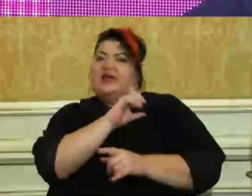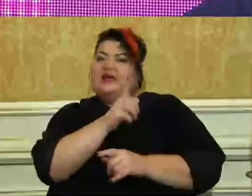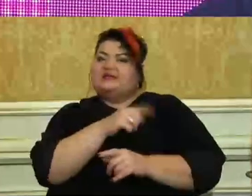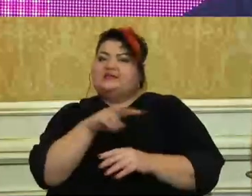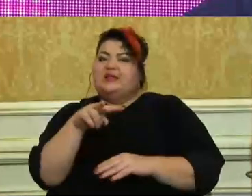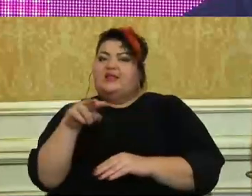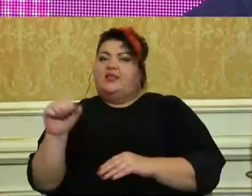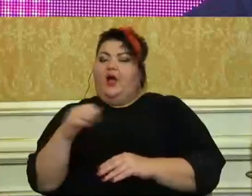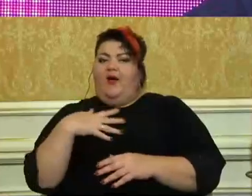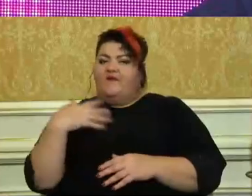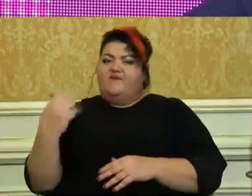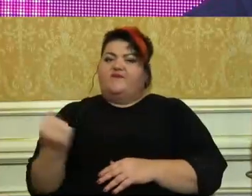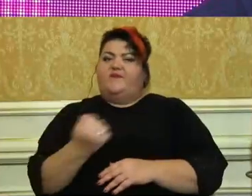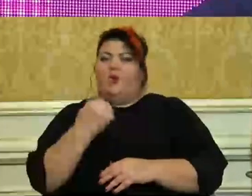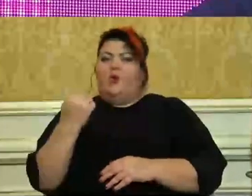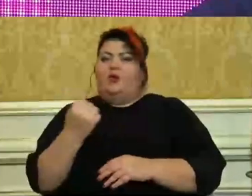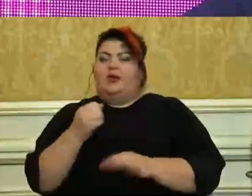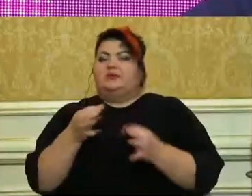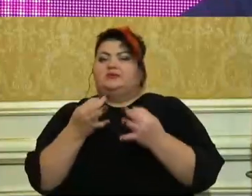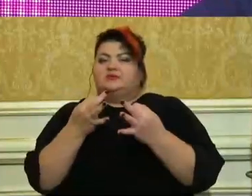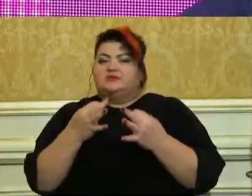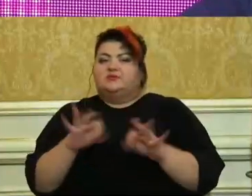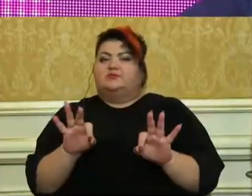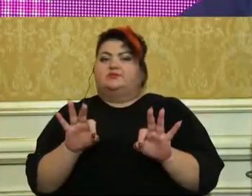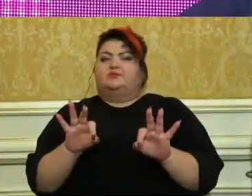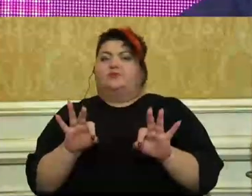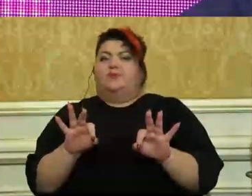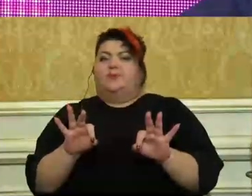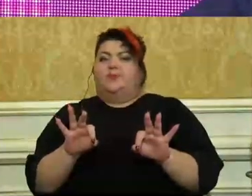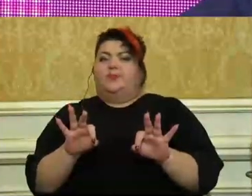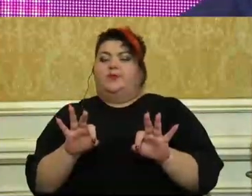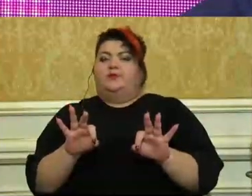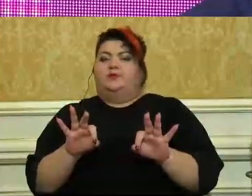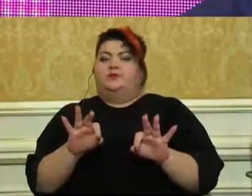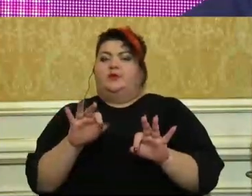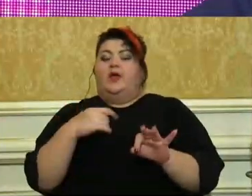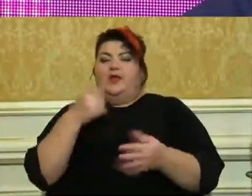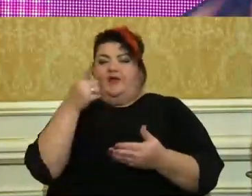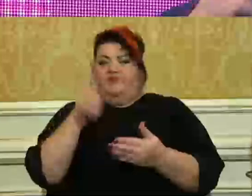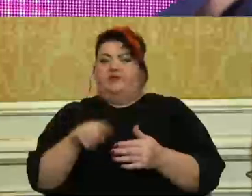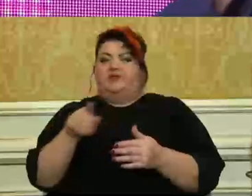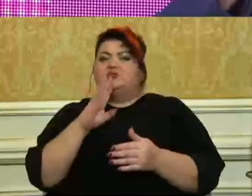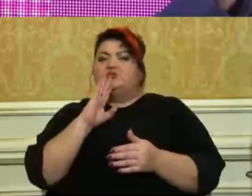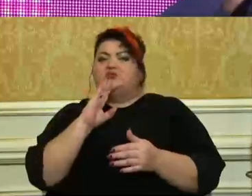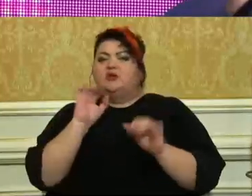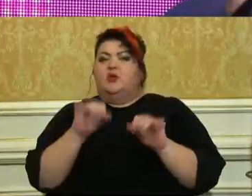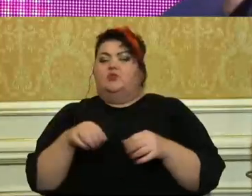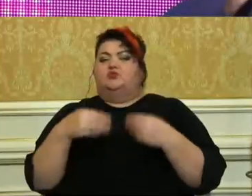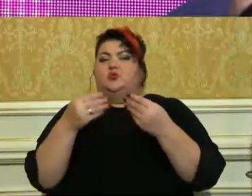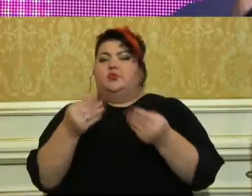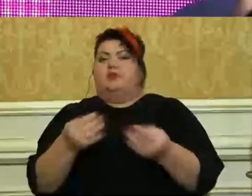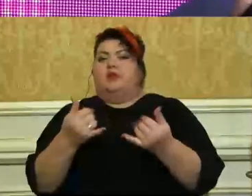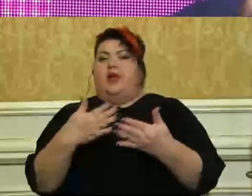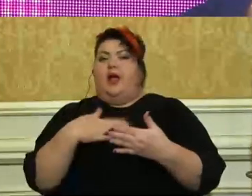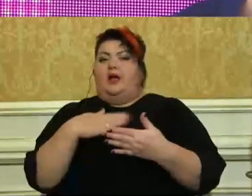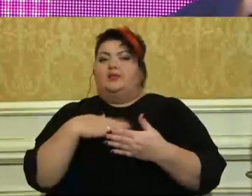the choice, that's a power, that's a will, that's the feelings of freedom. And I'm absolutely sure